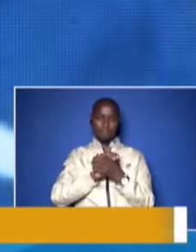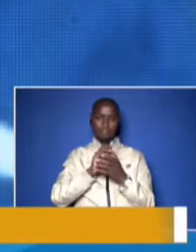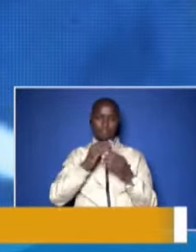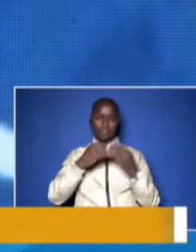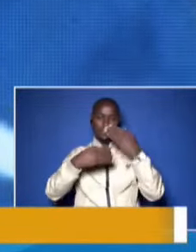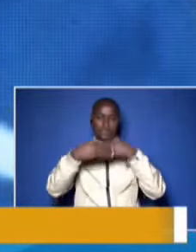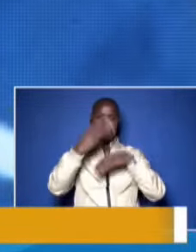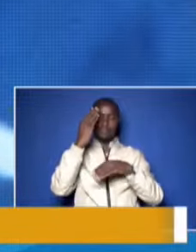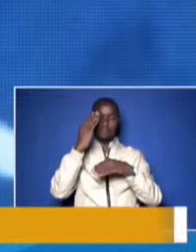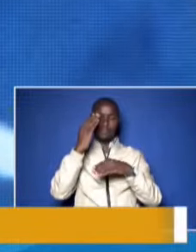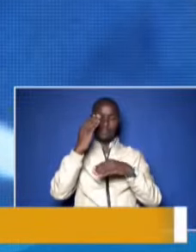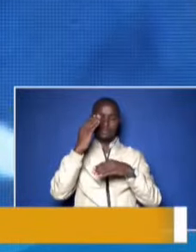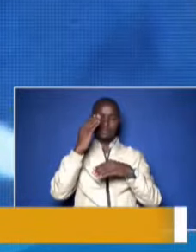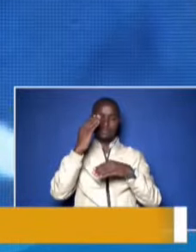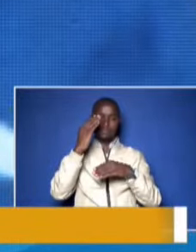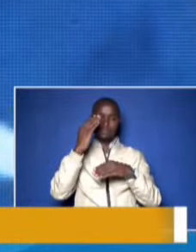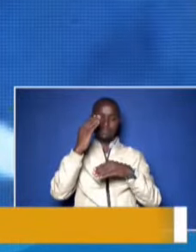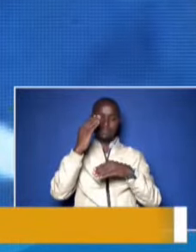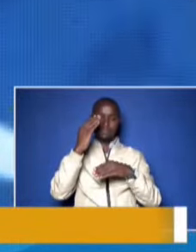and